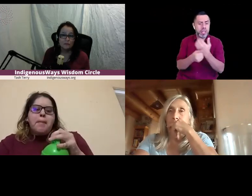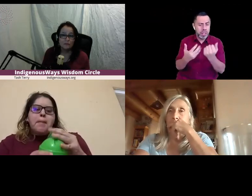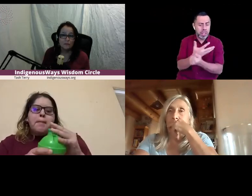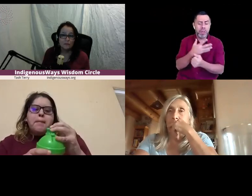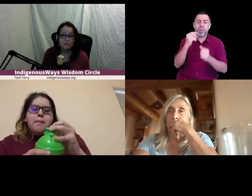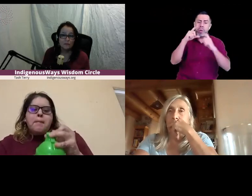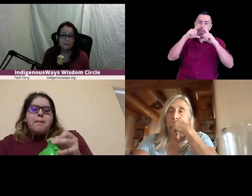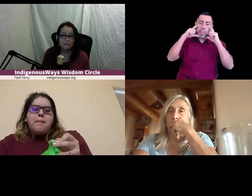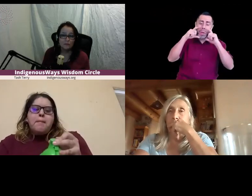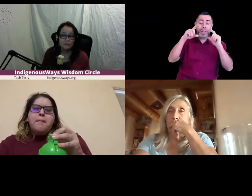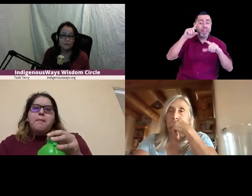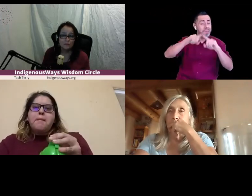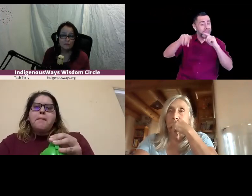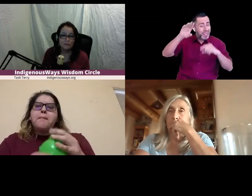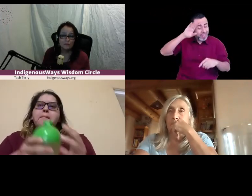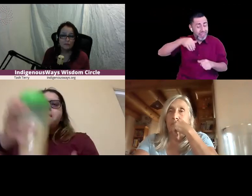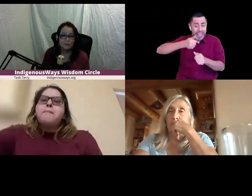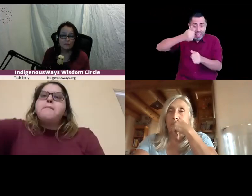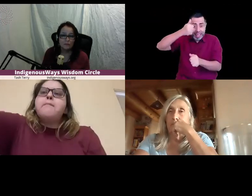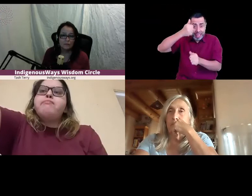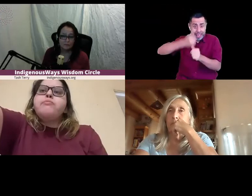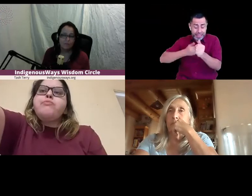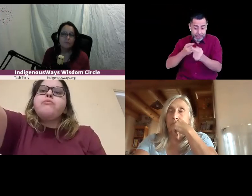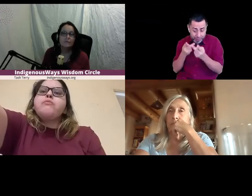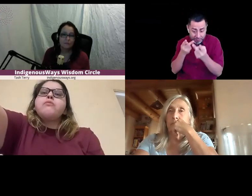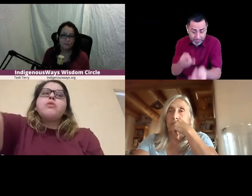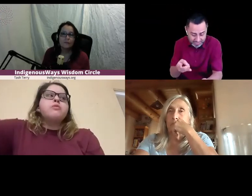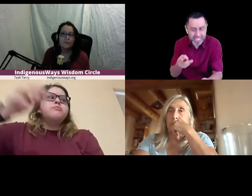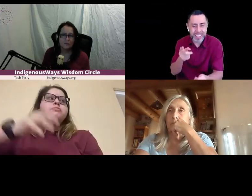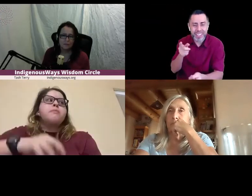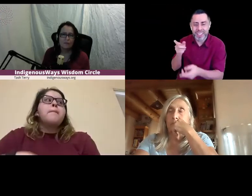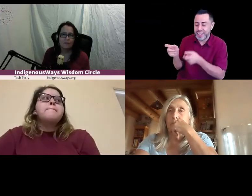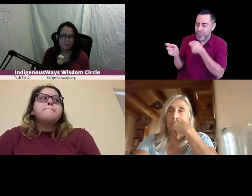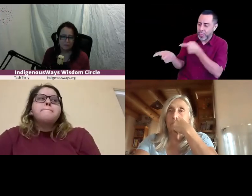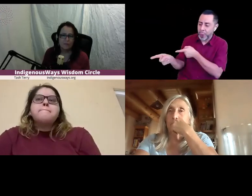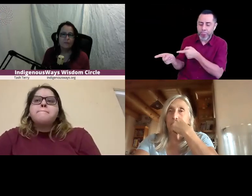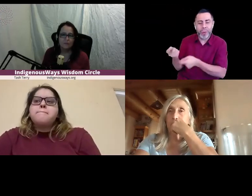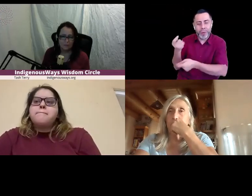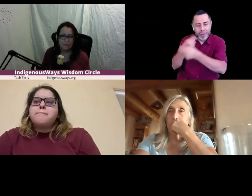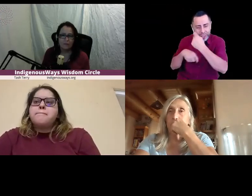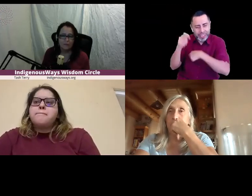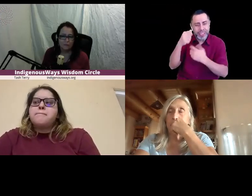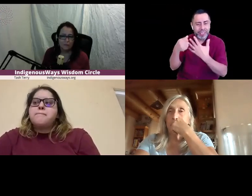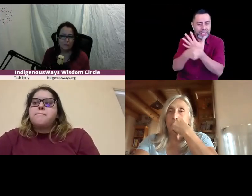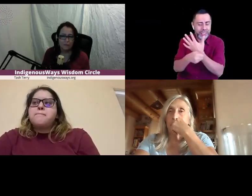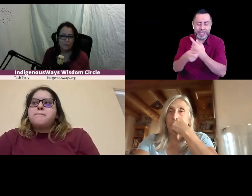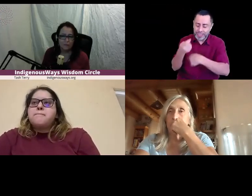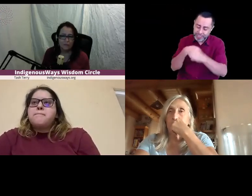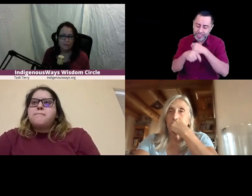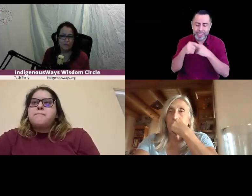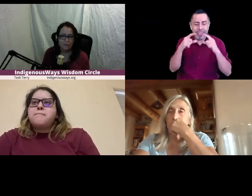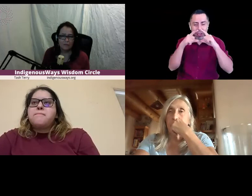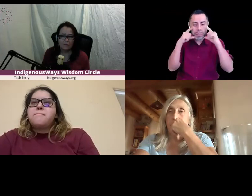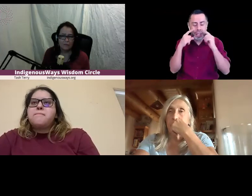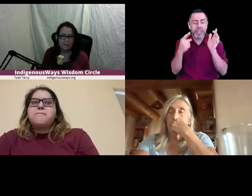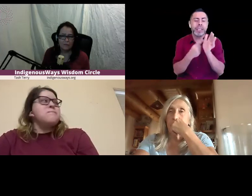visit, we change our mask and our gloves. So those go pretty fast. But if I see,